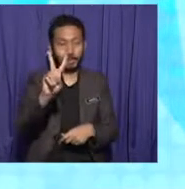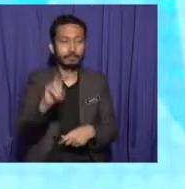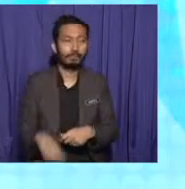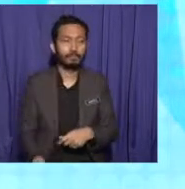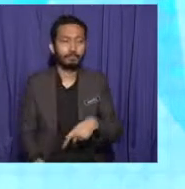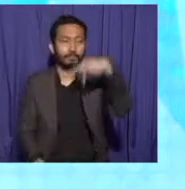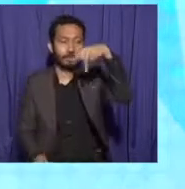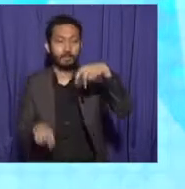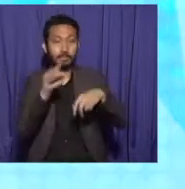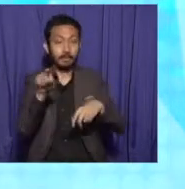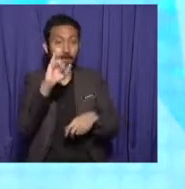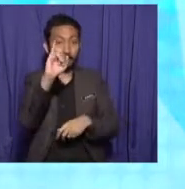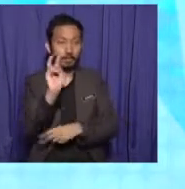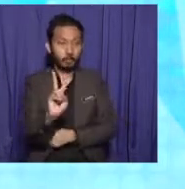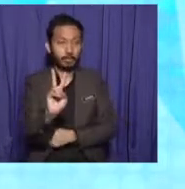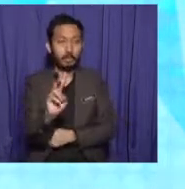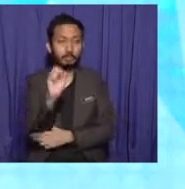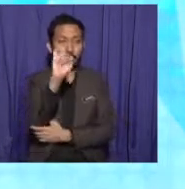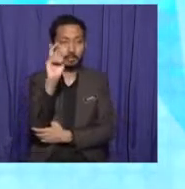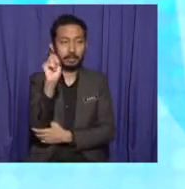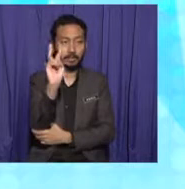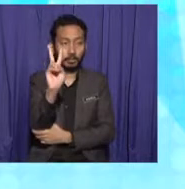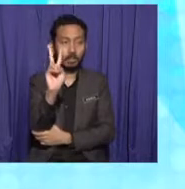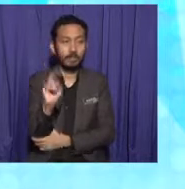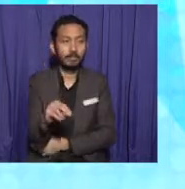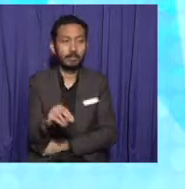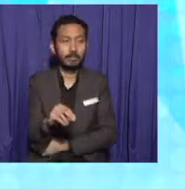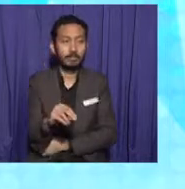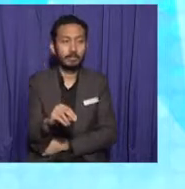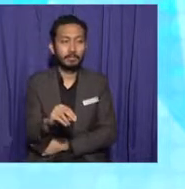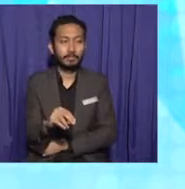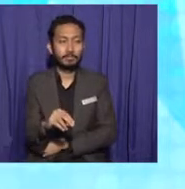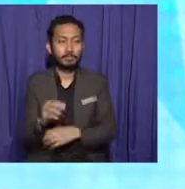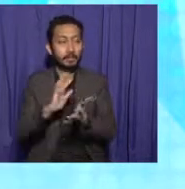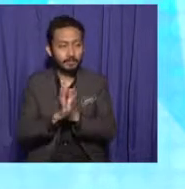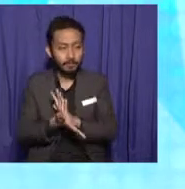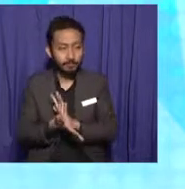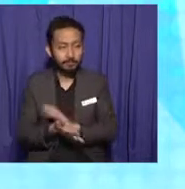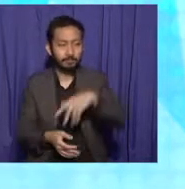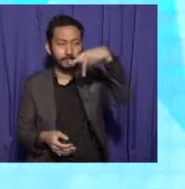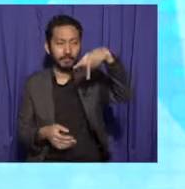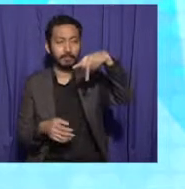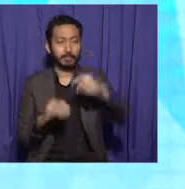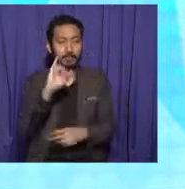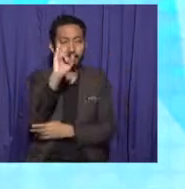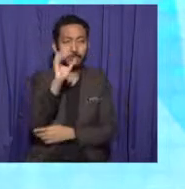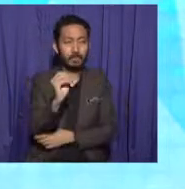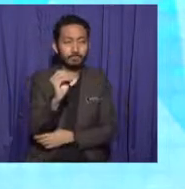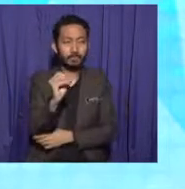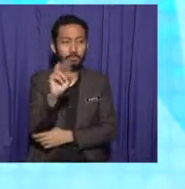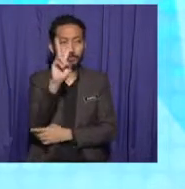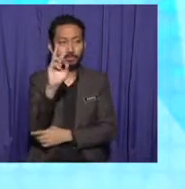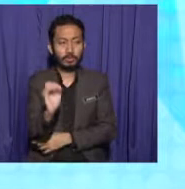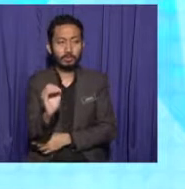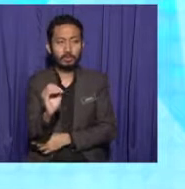IV. P equal to I naught sine omega t times V naught sine omega t. So,